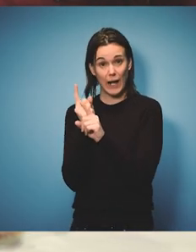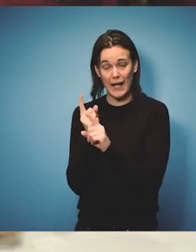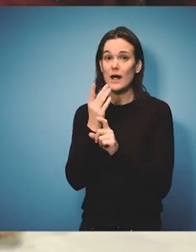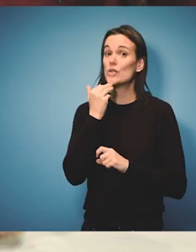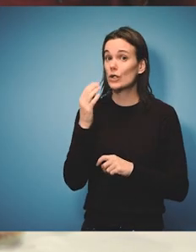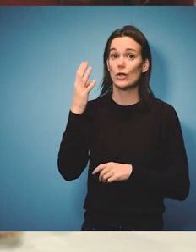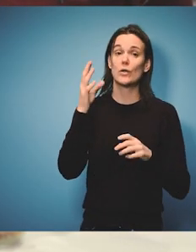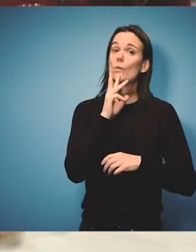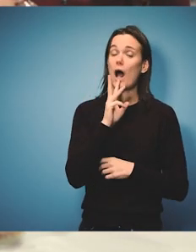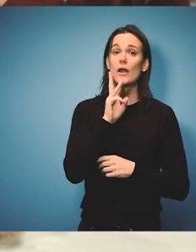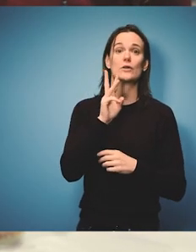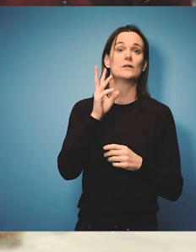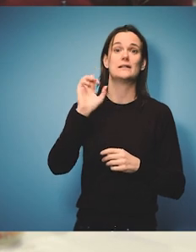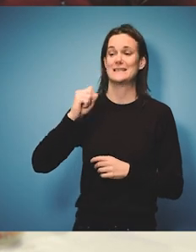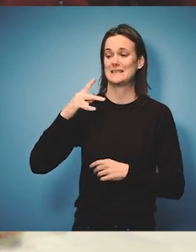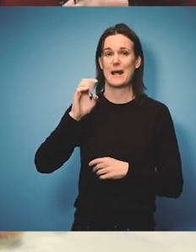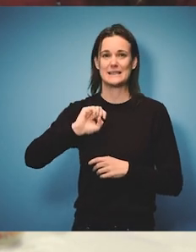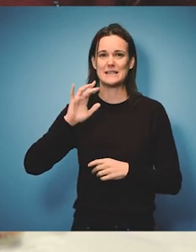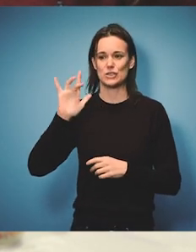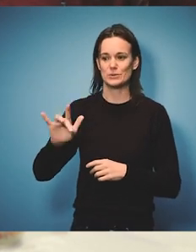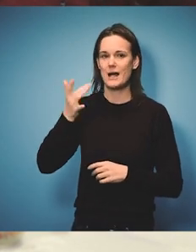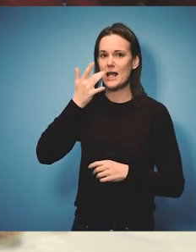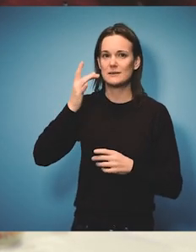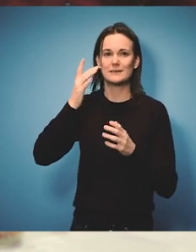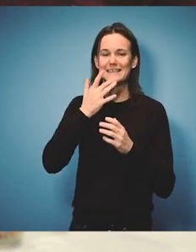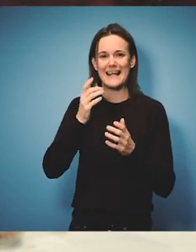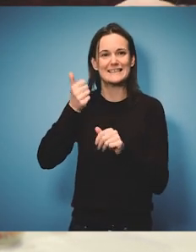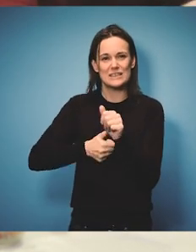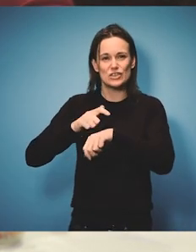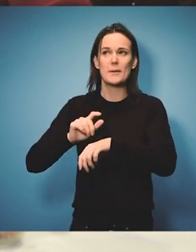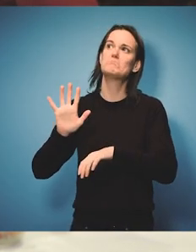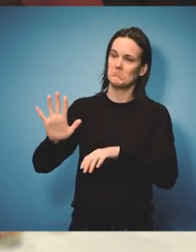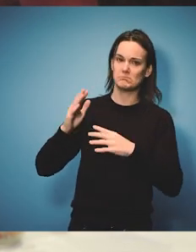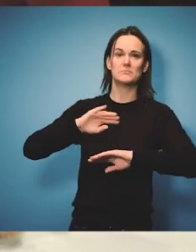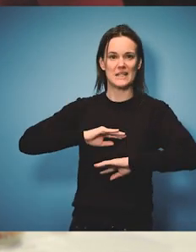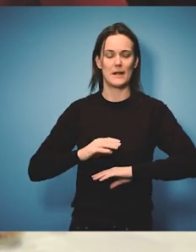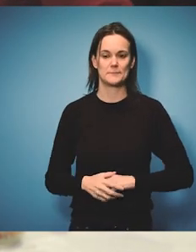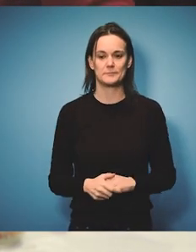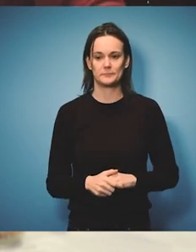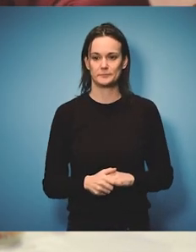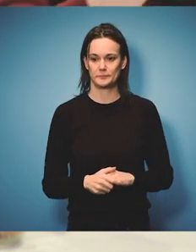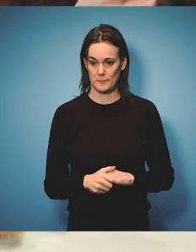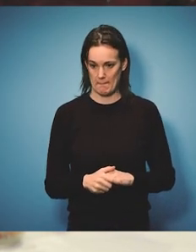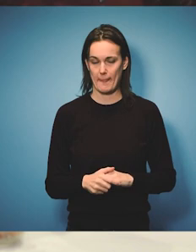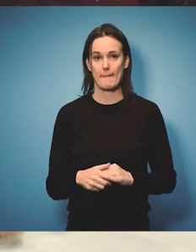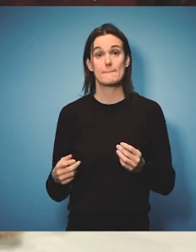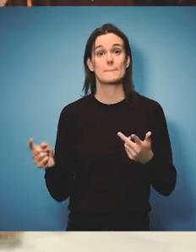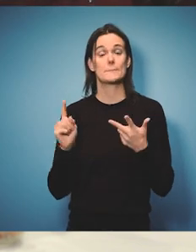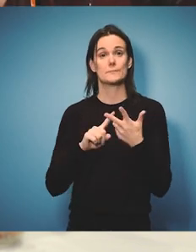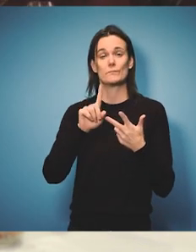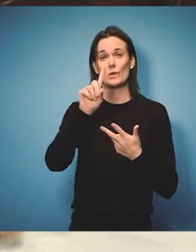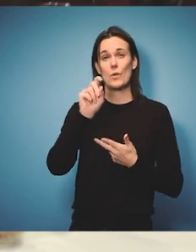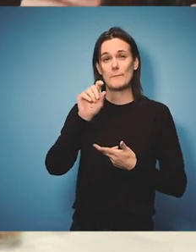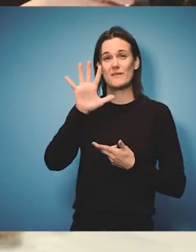quick measurement, sugar, water, all your favorite spices, just tasting it until it's exactly where you want it to be. Amazing, I like that. We're going to go